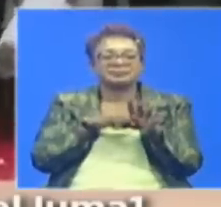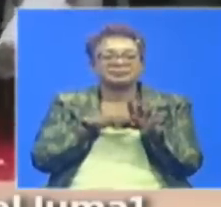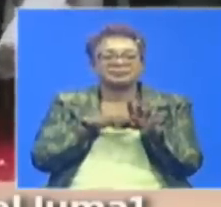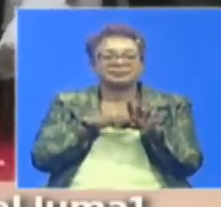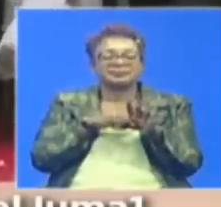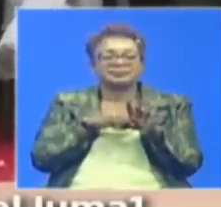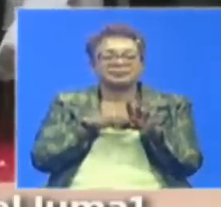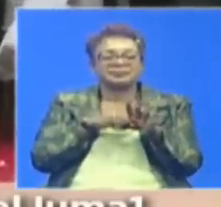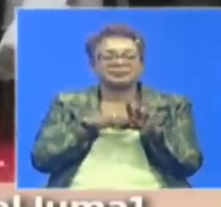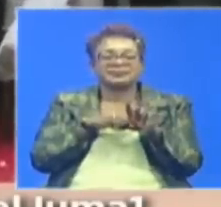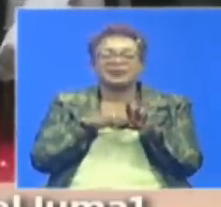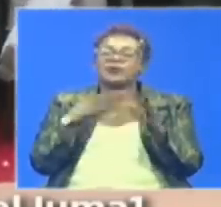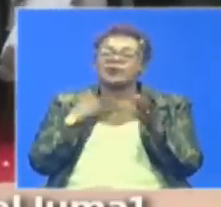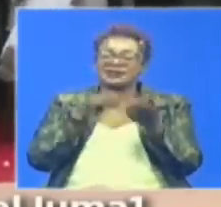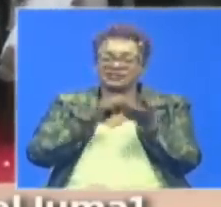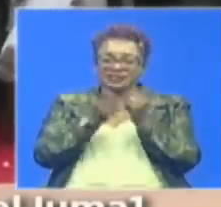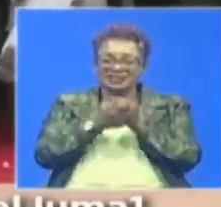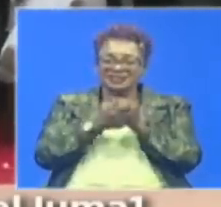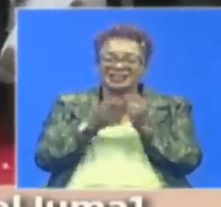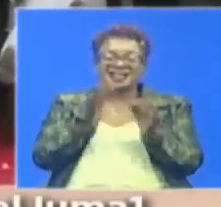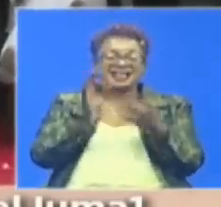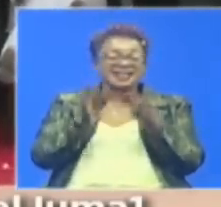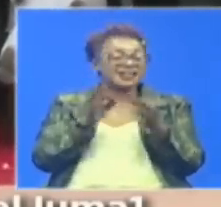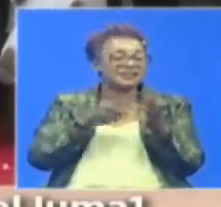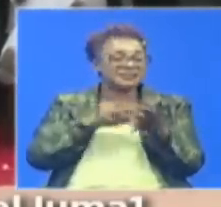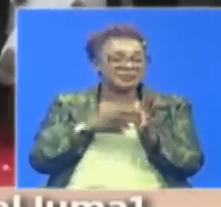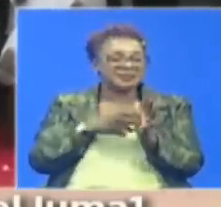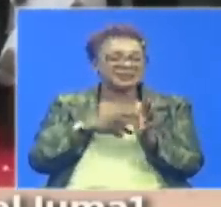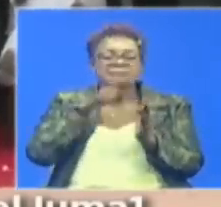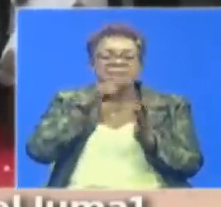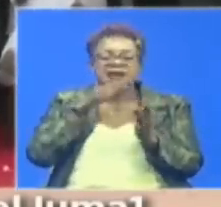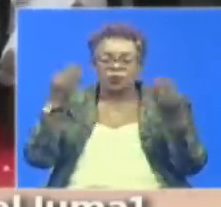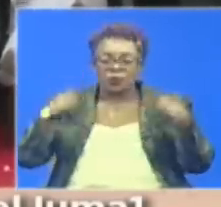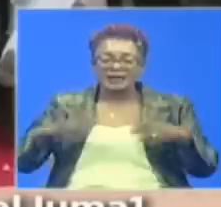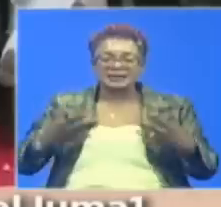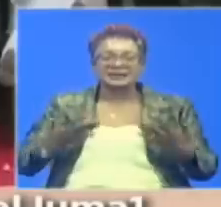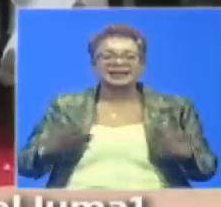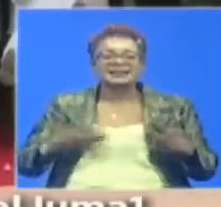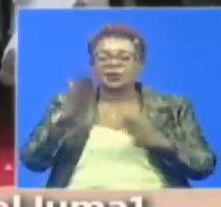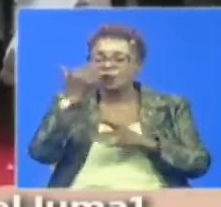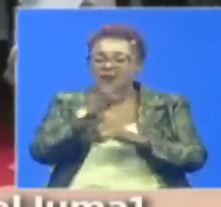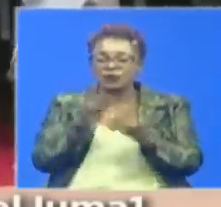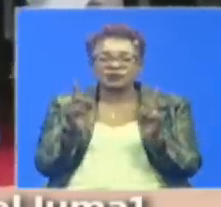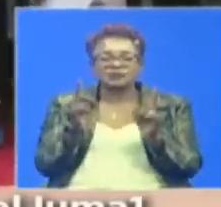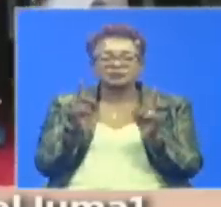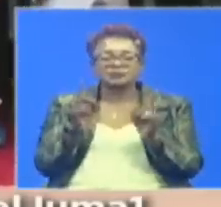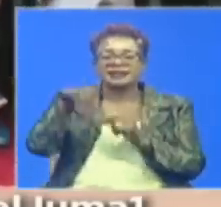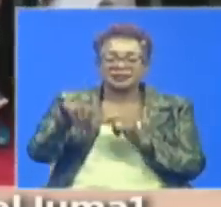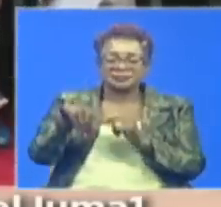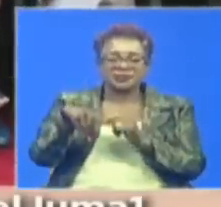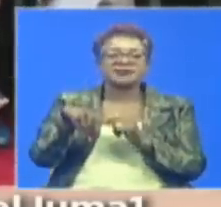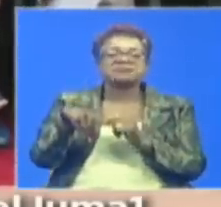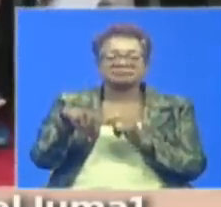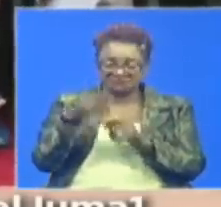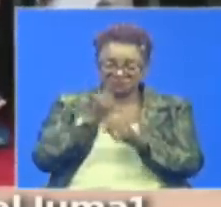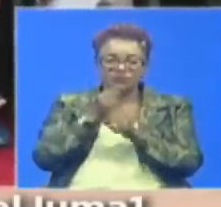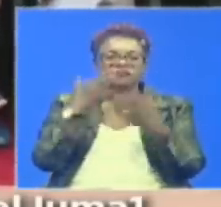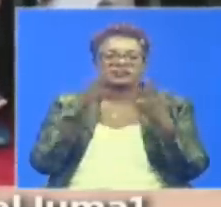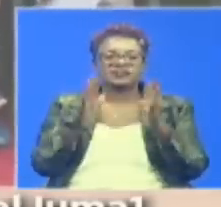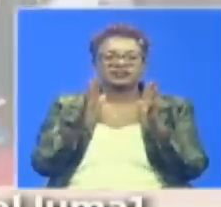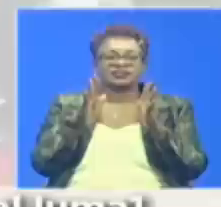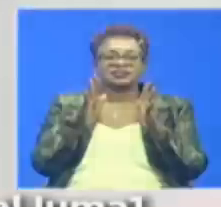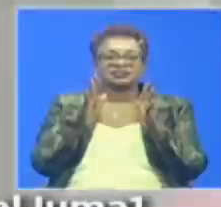seek change, even if it means men wearing skirts, and why not? DP Ruto has done it, and no